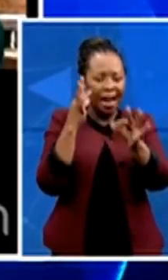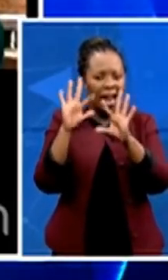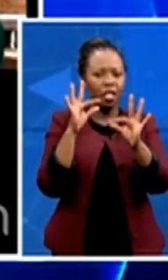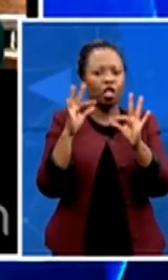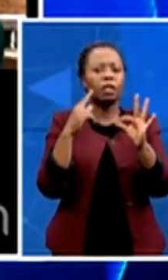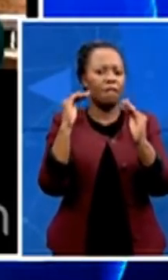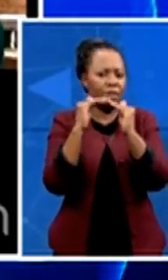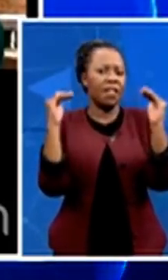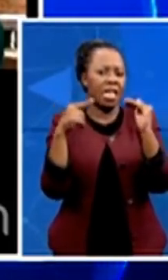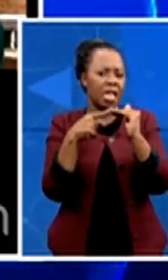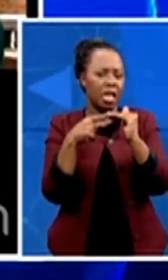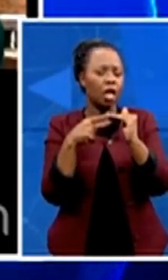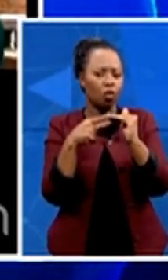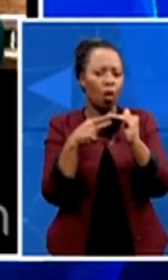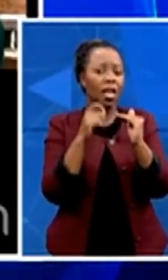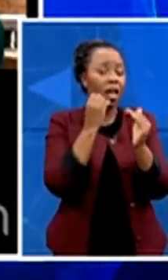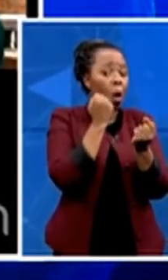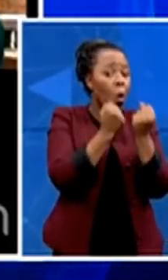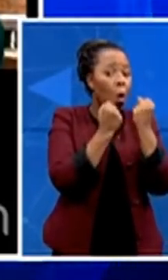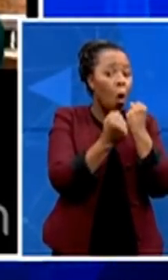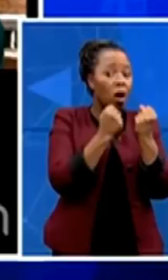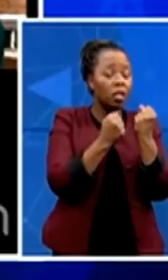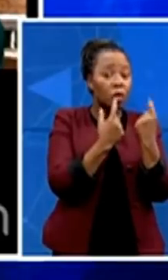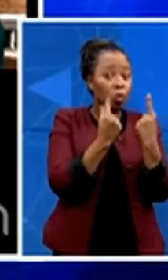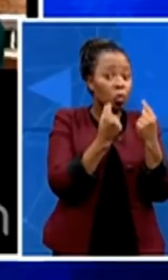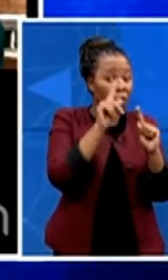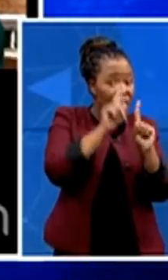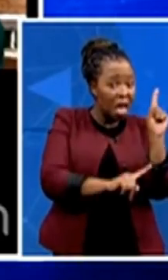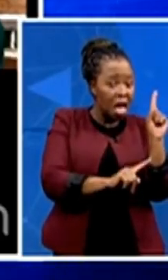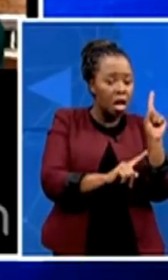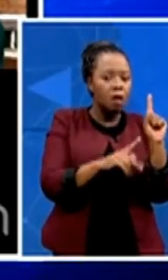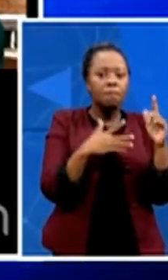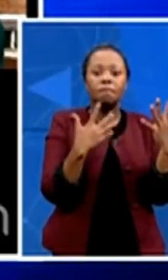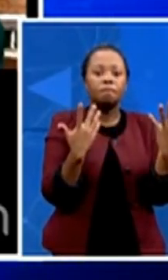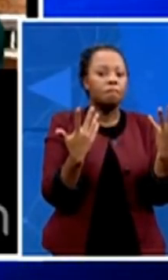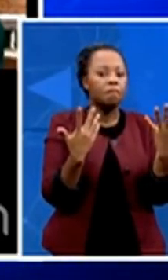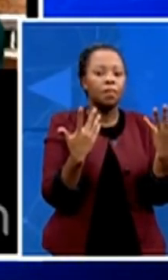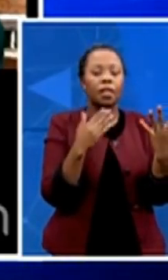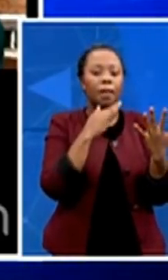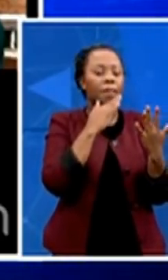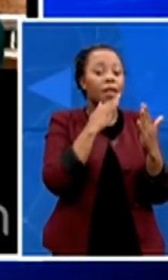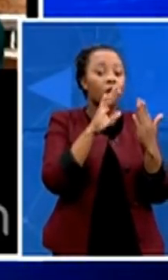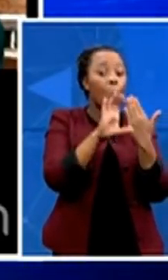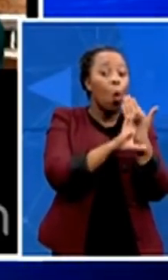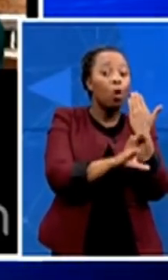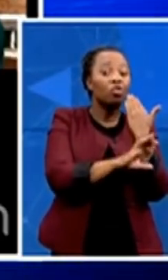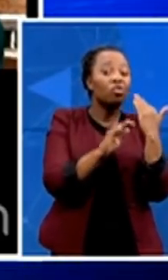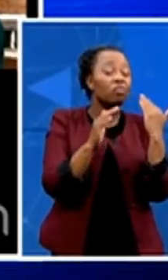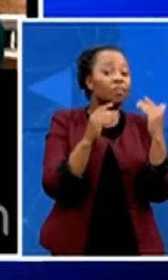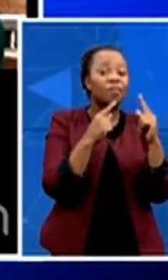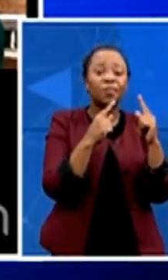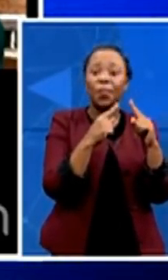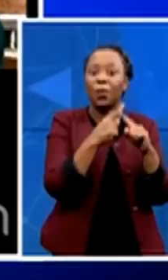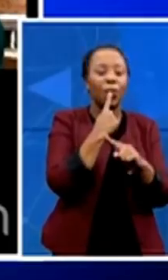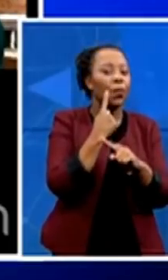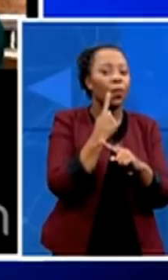do that, then the court has acted unconstitutionally. So the only question that has to be asked,